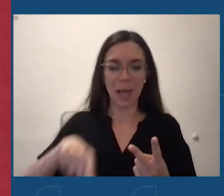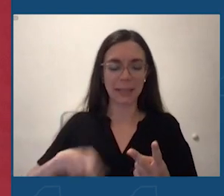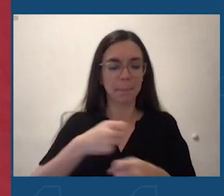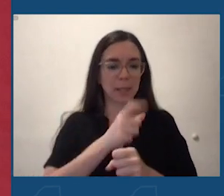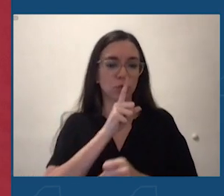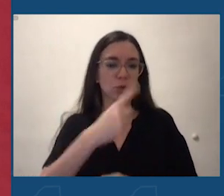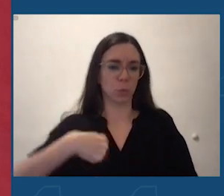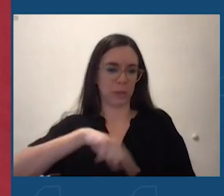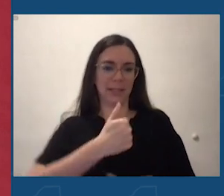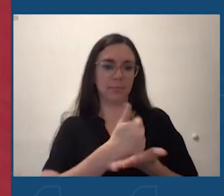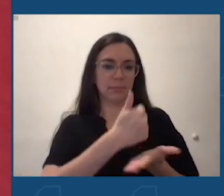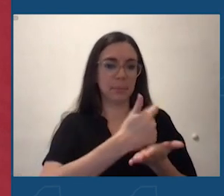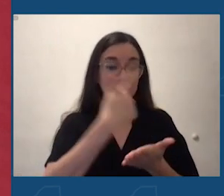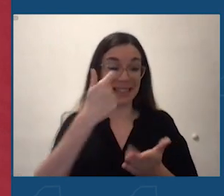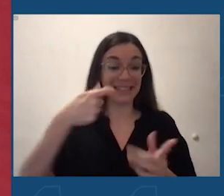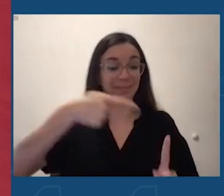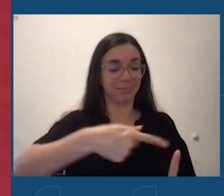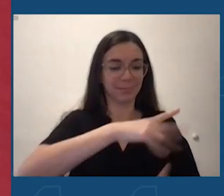of our familia.